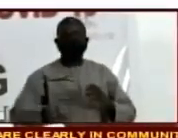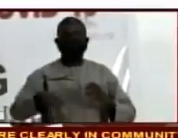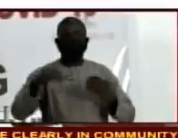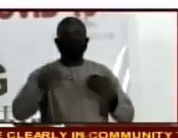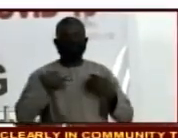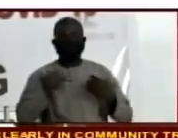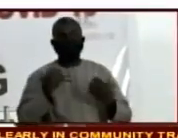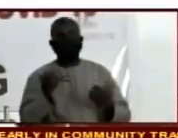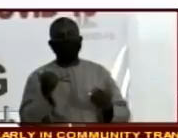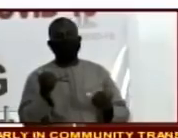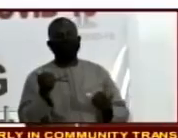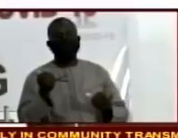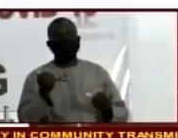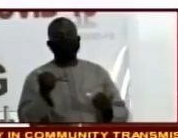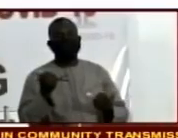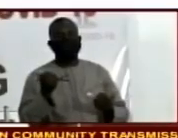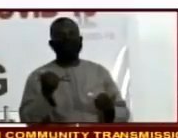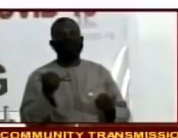for recurrency